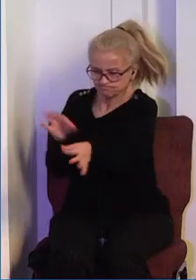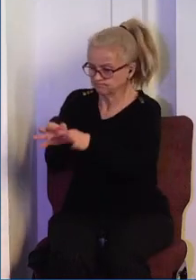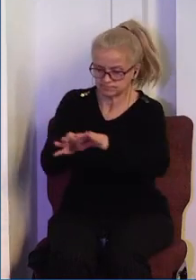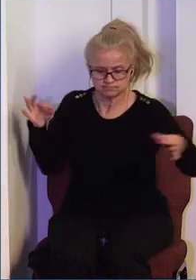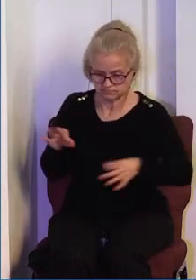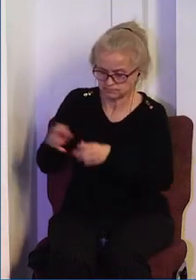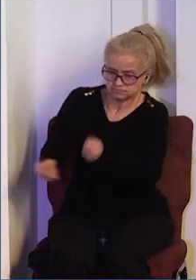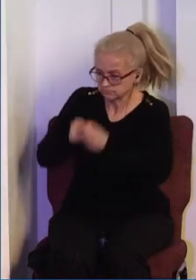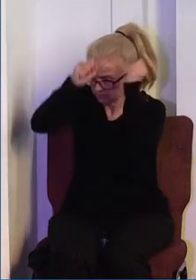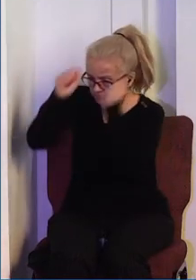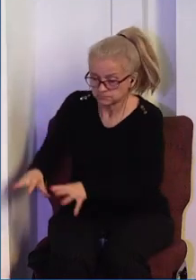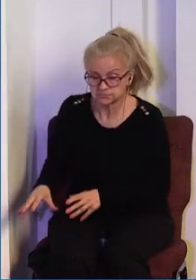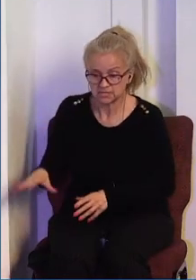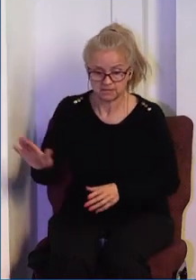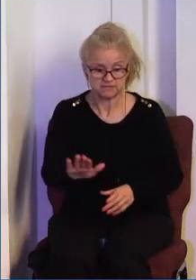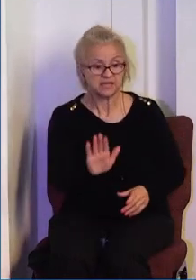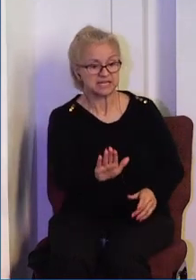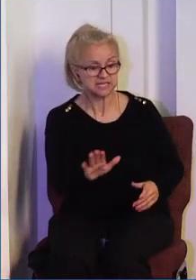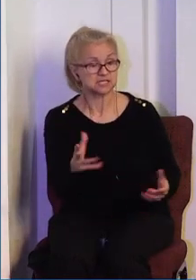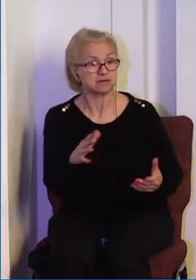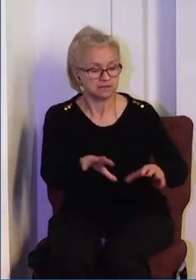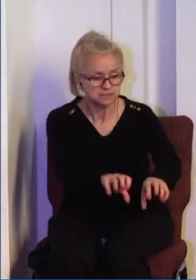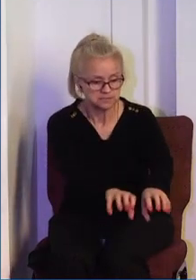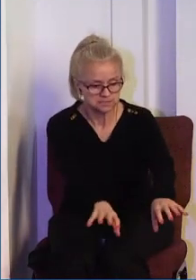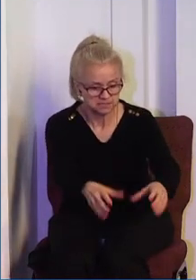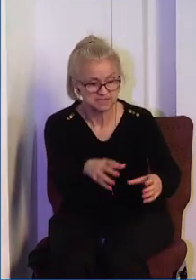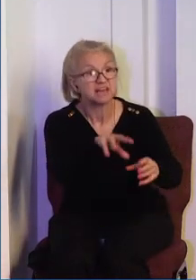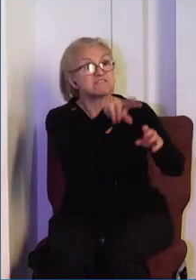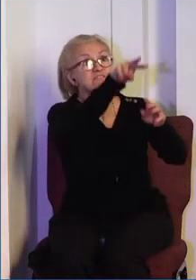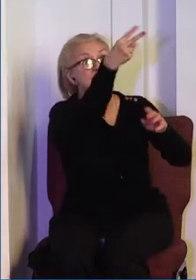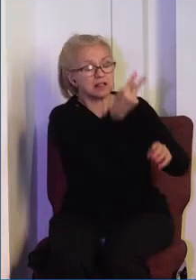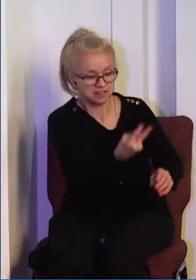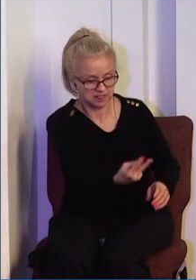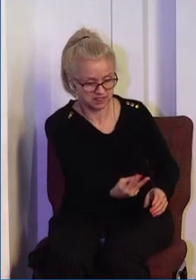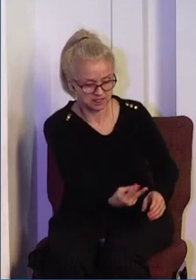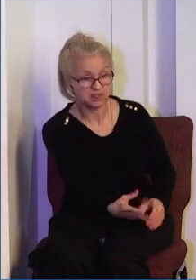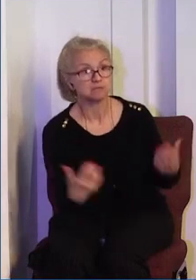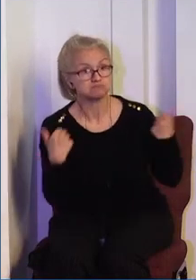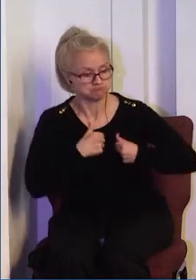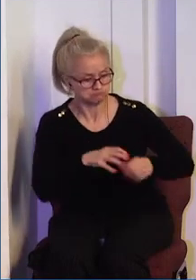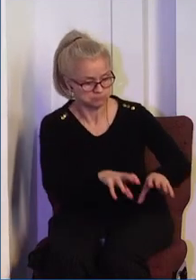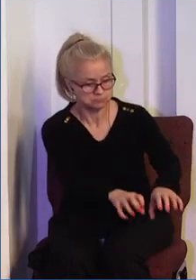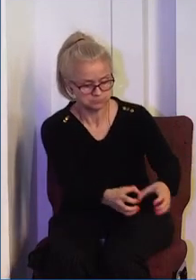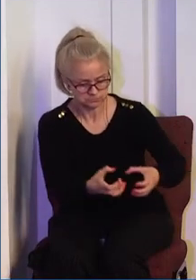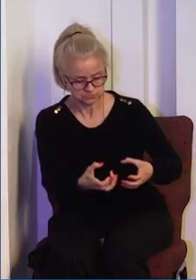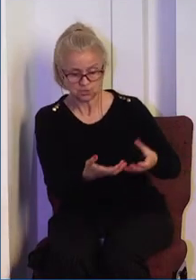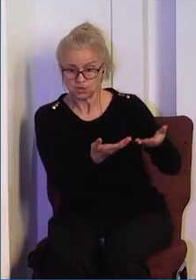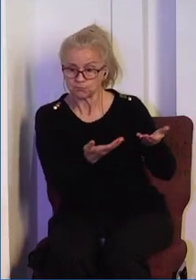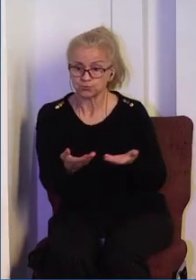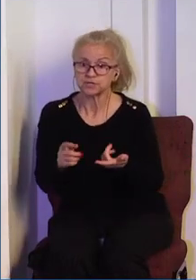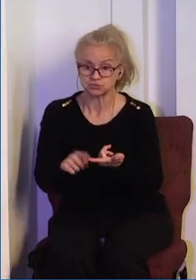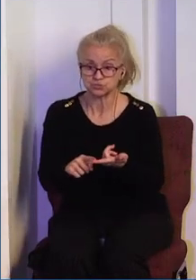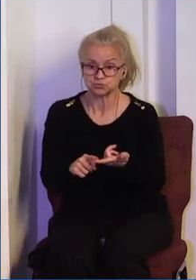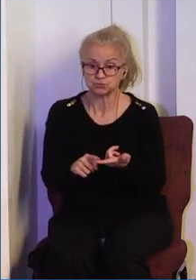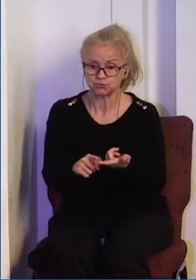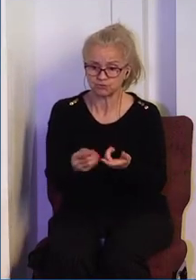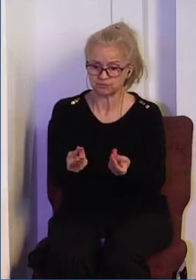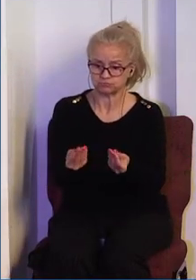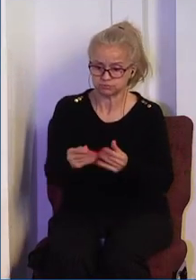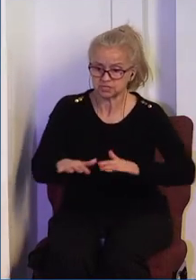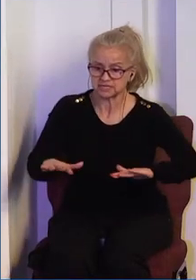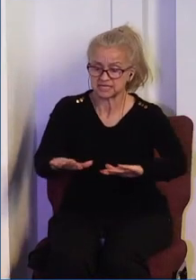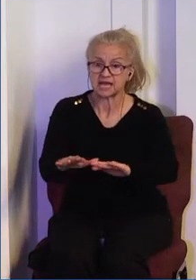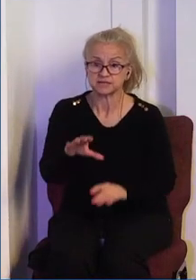up Elijah's cloak that had fallen from him. Returning to the shore of the Jordan, he stood